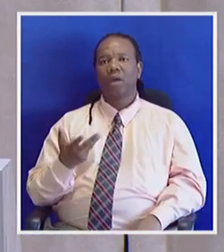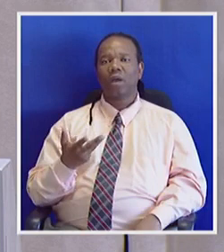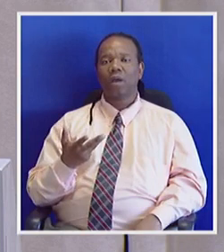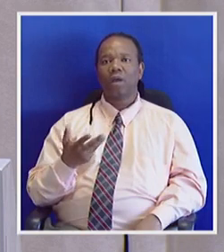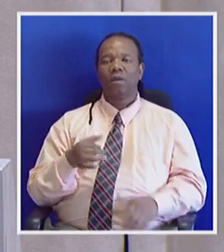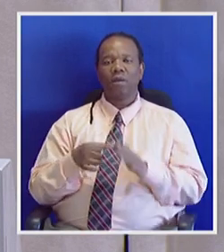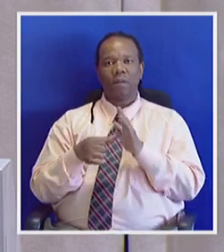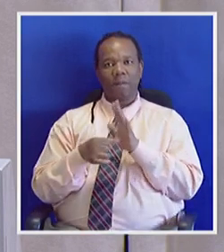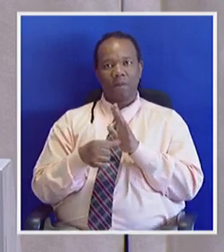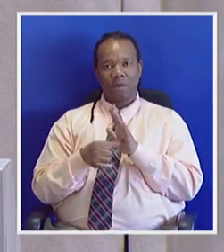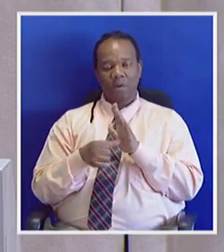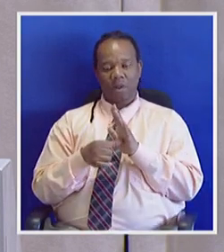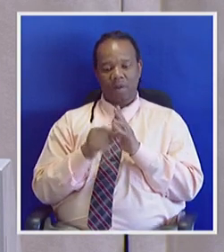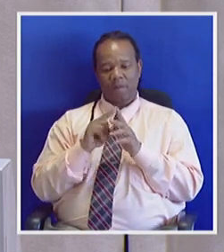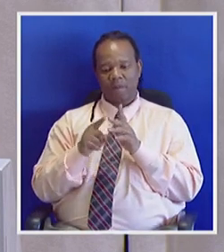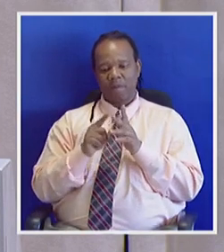important intervention